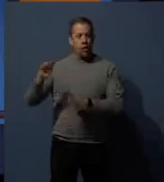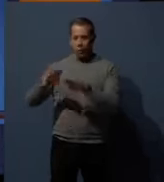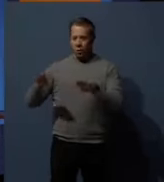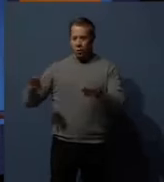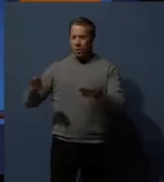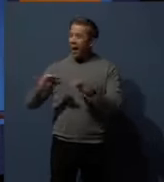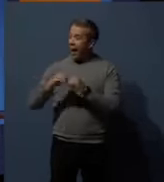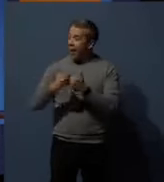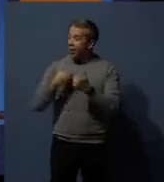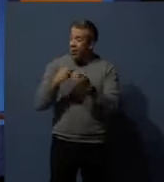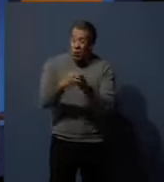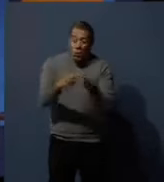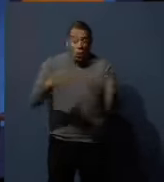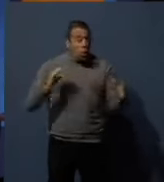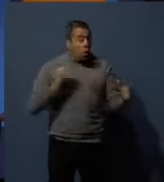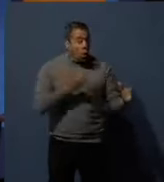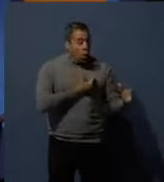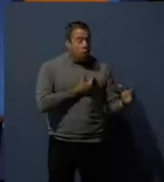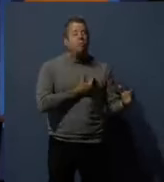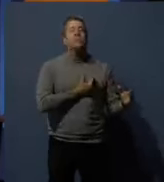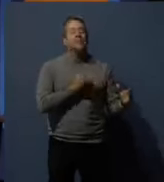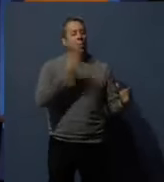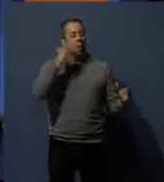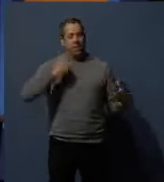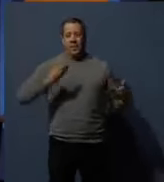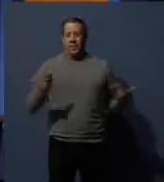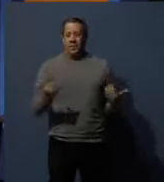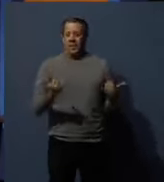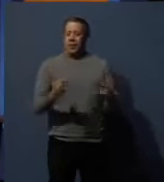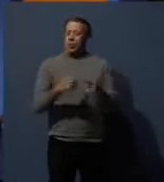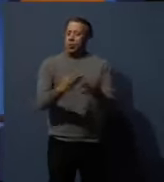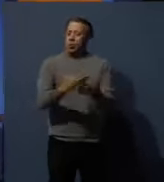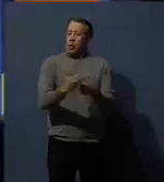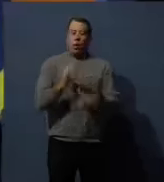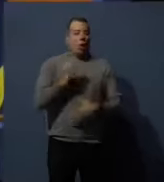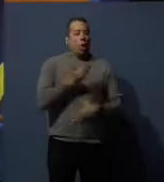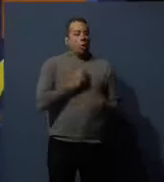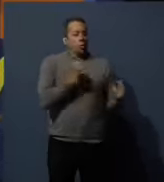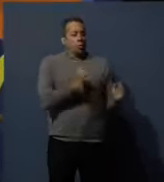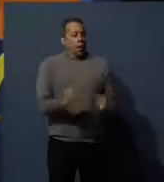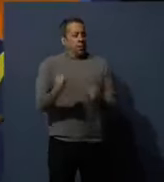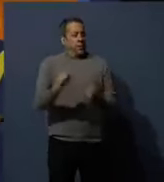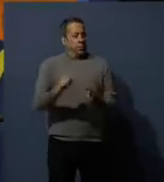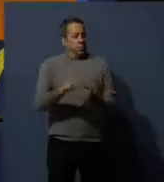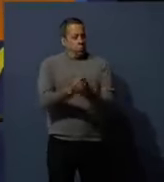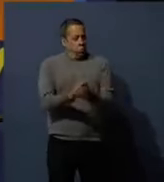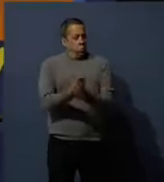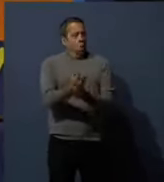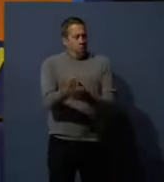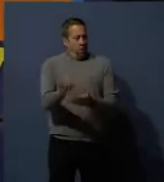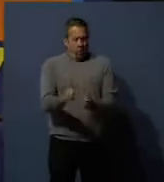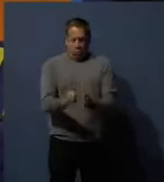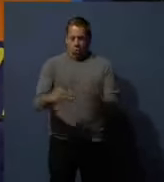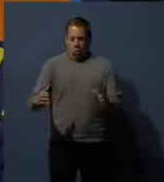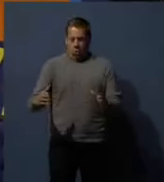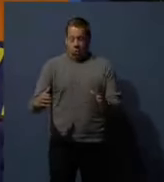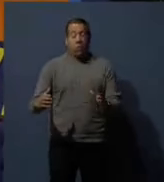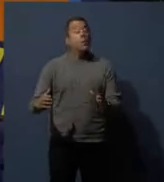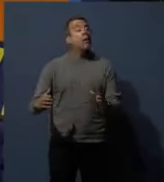And I want to share with you some of the strategies that we used in helping to grow that. And one of those is obviously